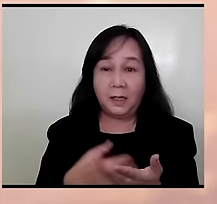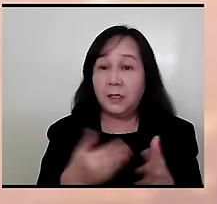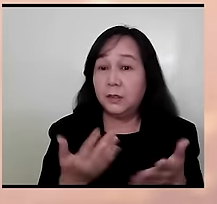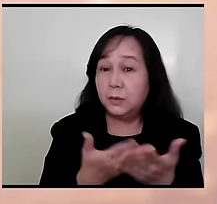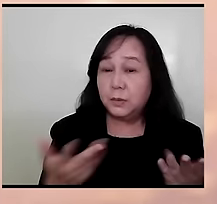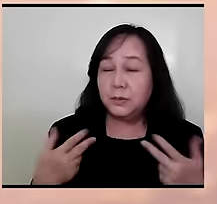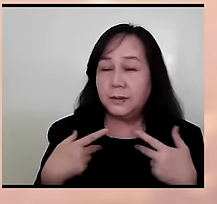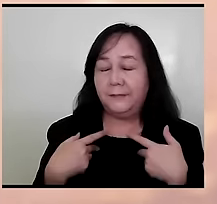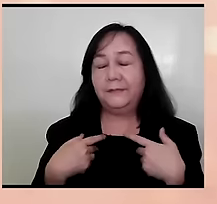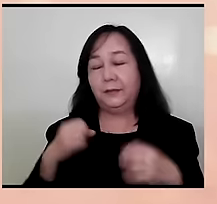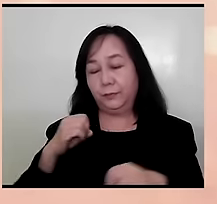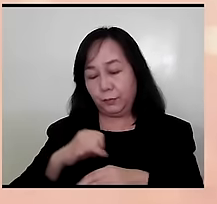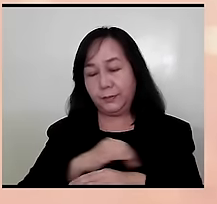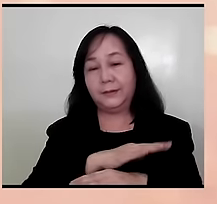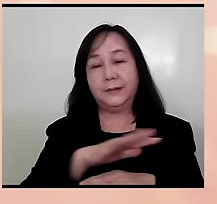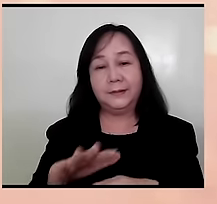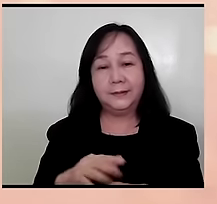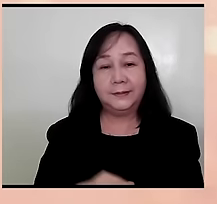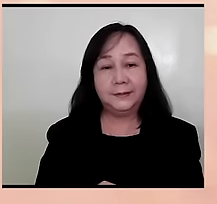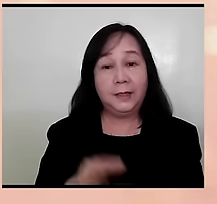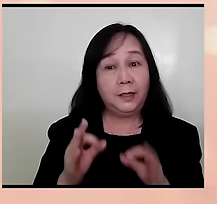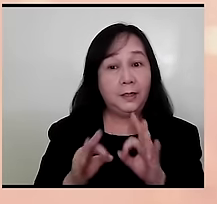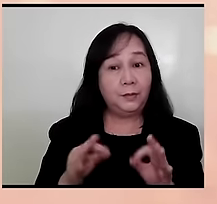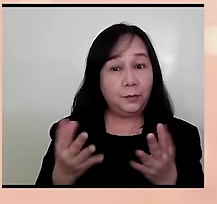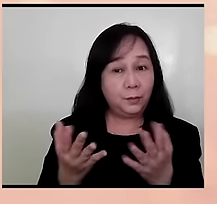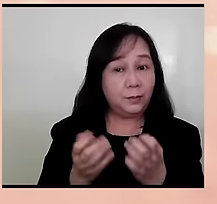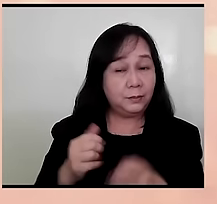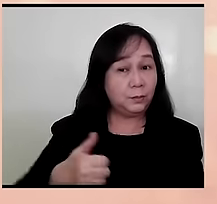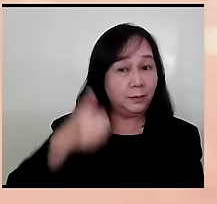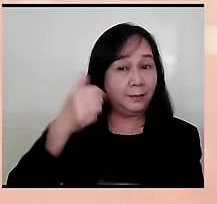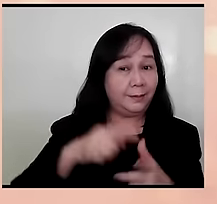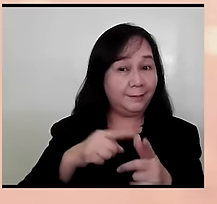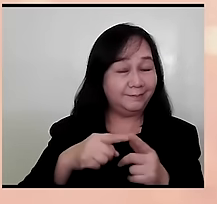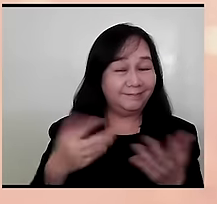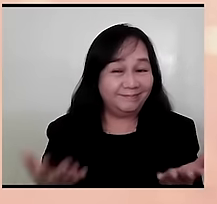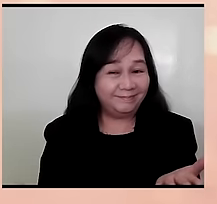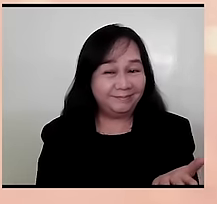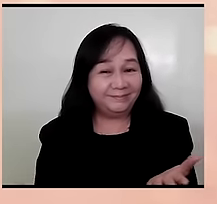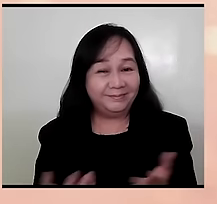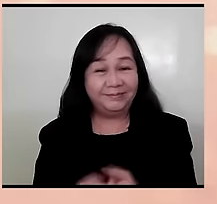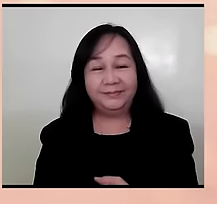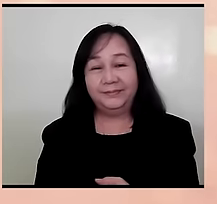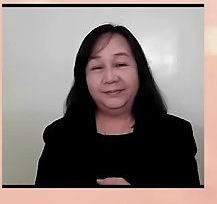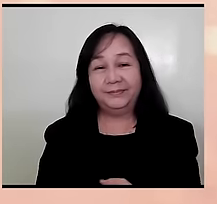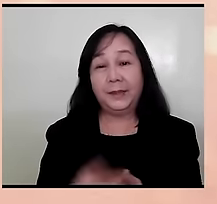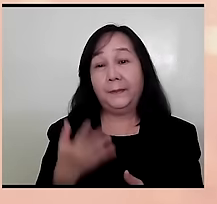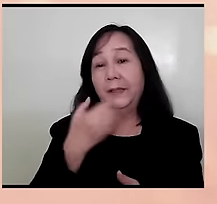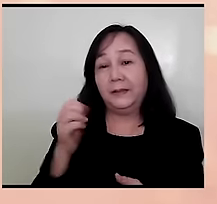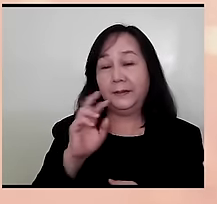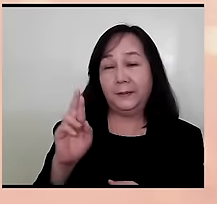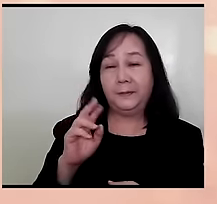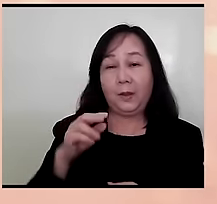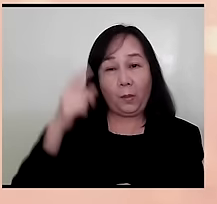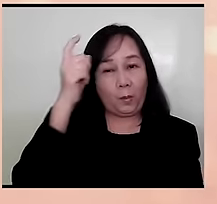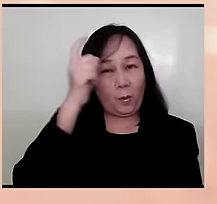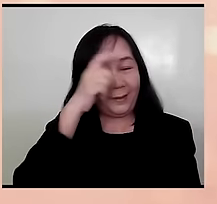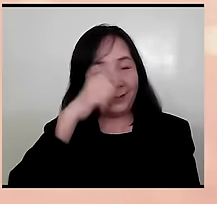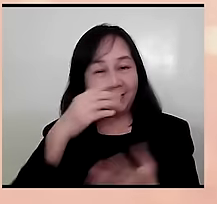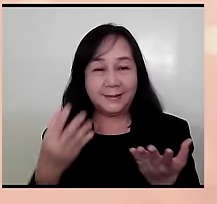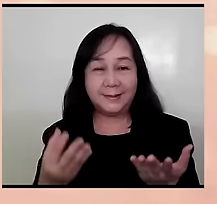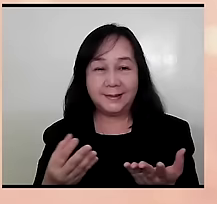who have influence. And if you want to win, well, you better be wise